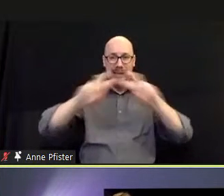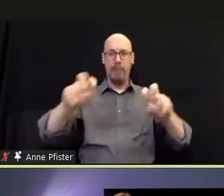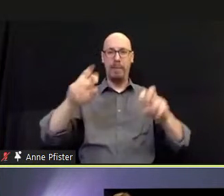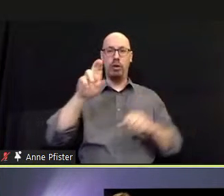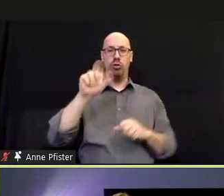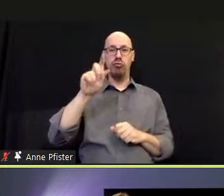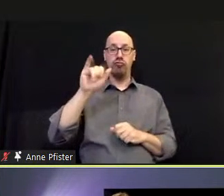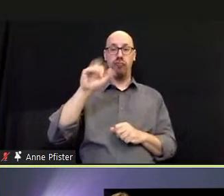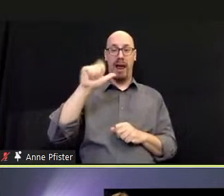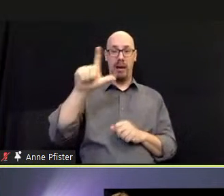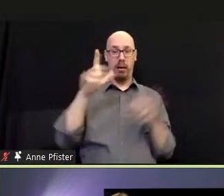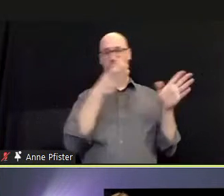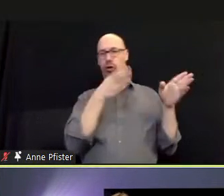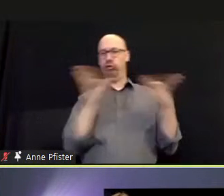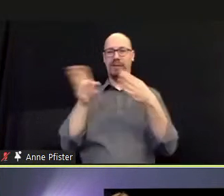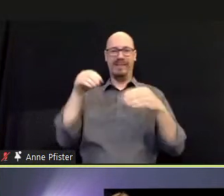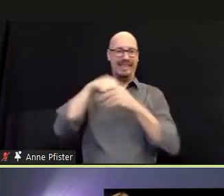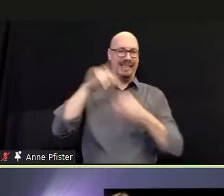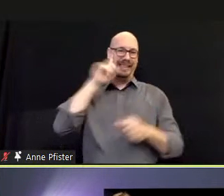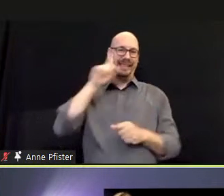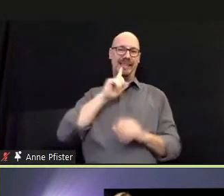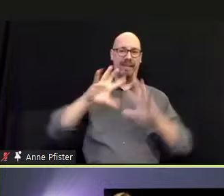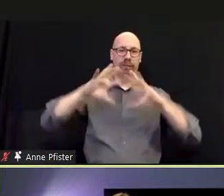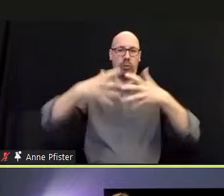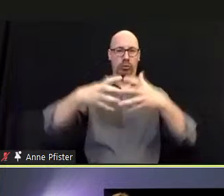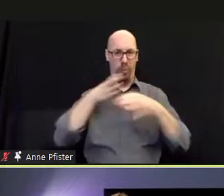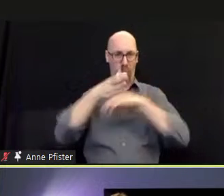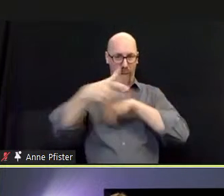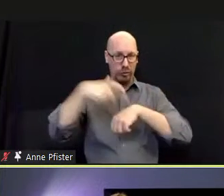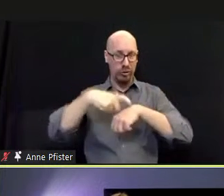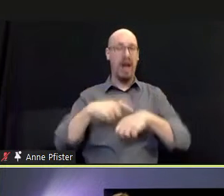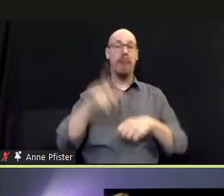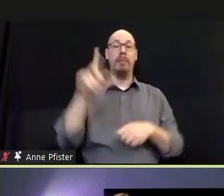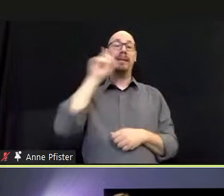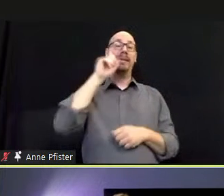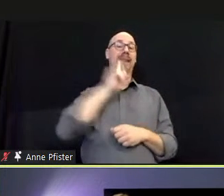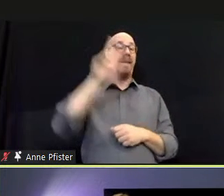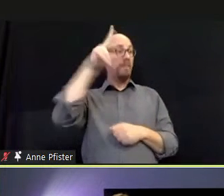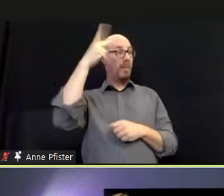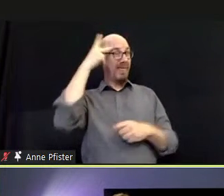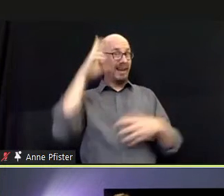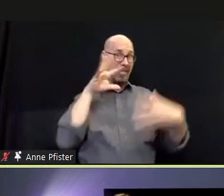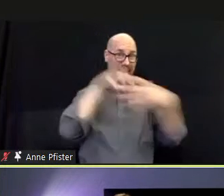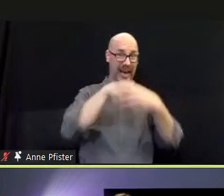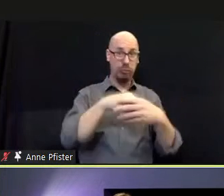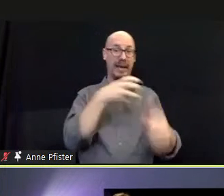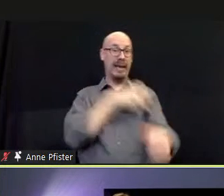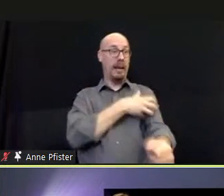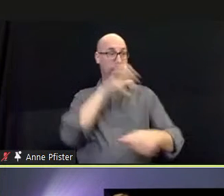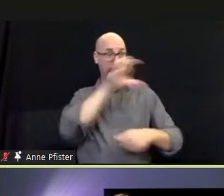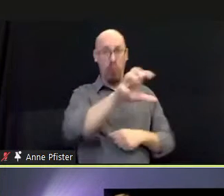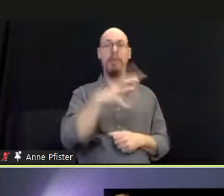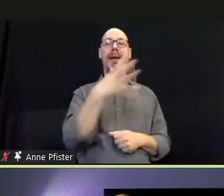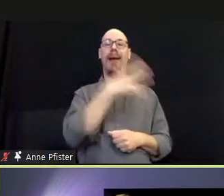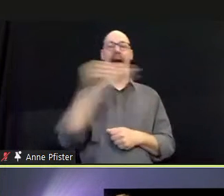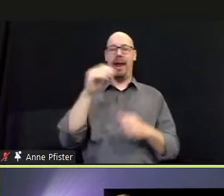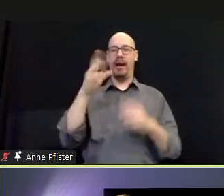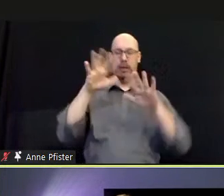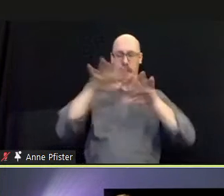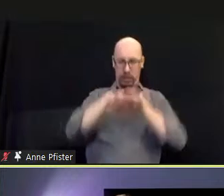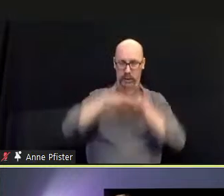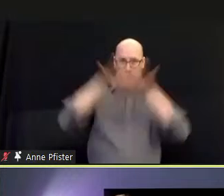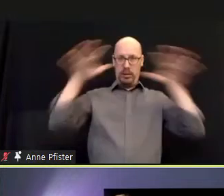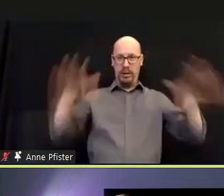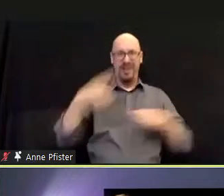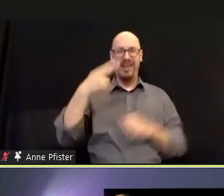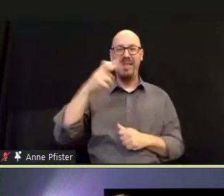deaf sociality over time, deaf political engagement and empowerment, and the untangling of hegemonic discourses